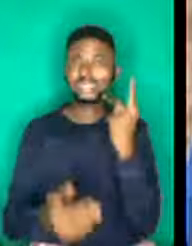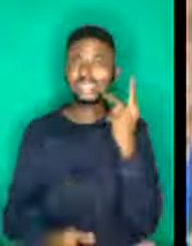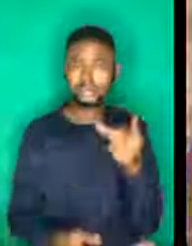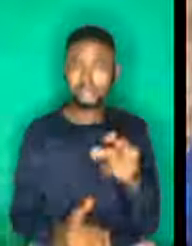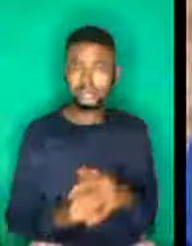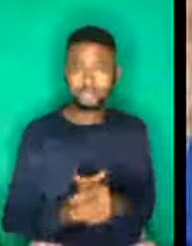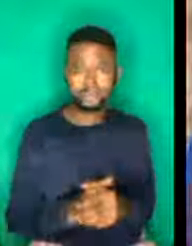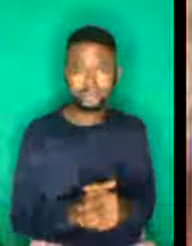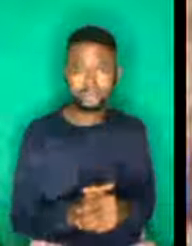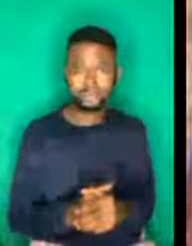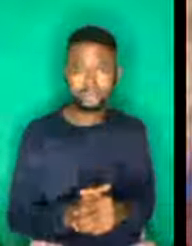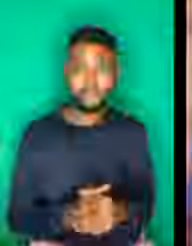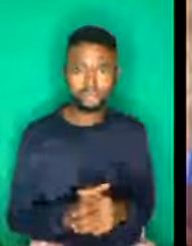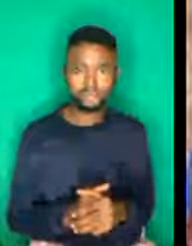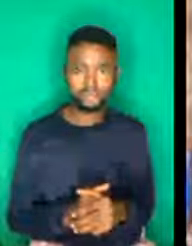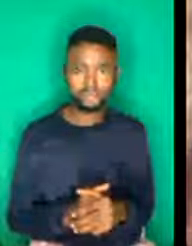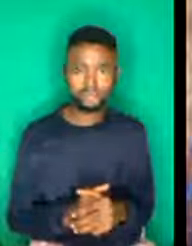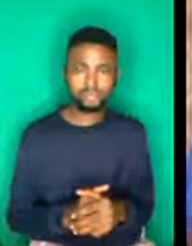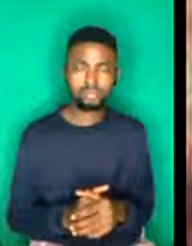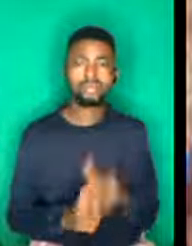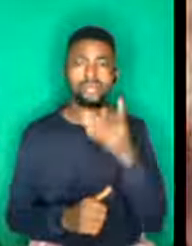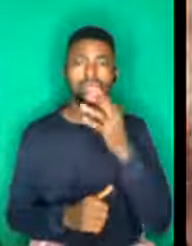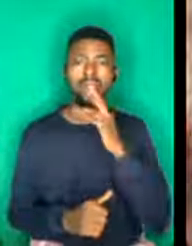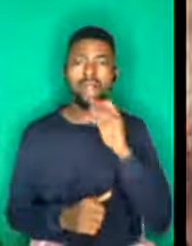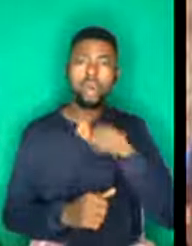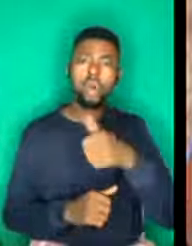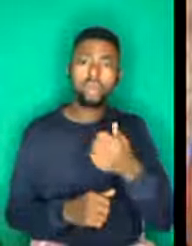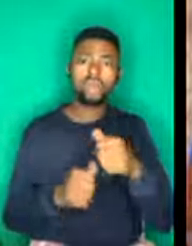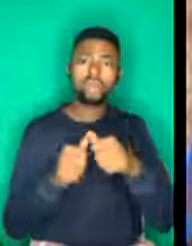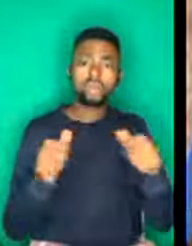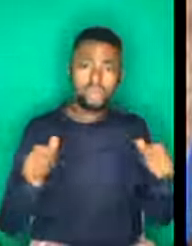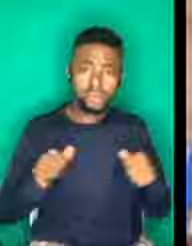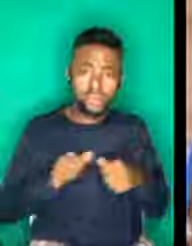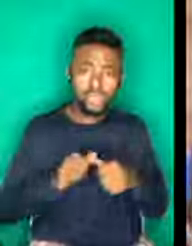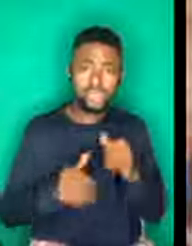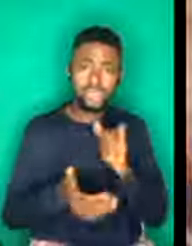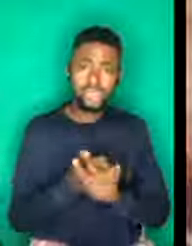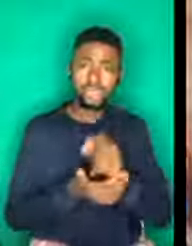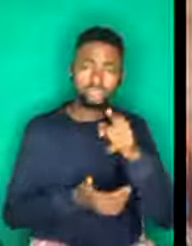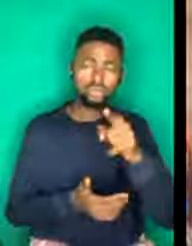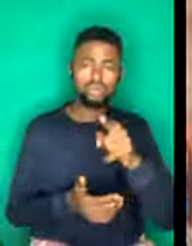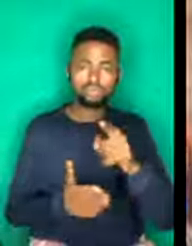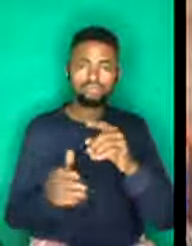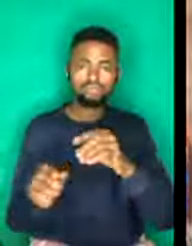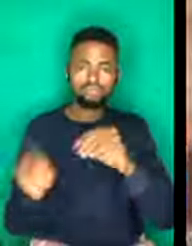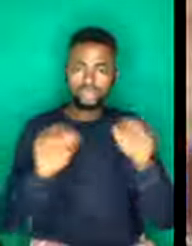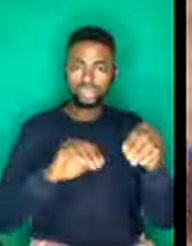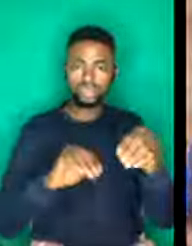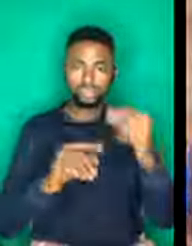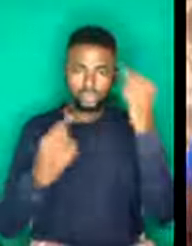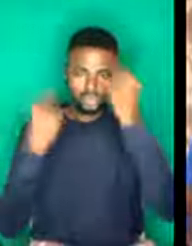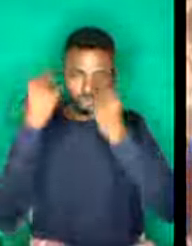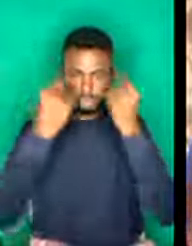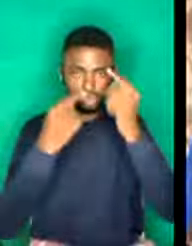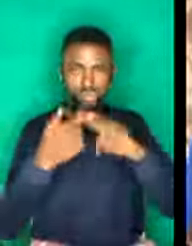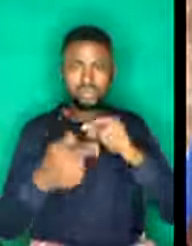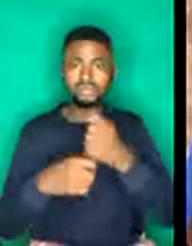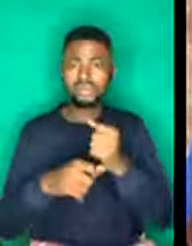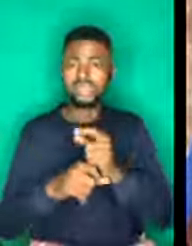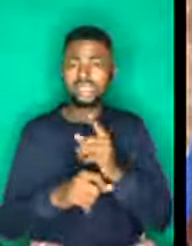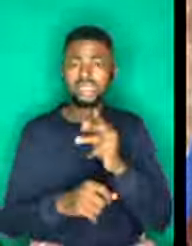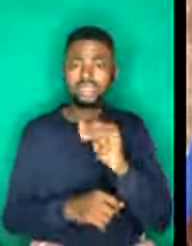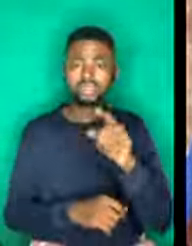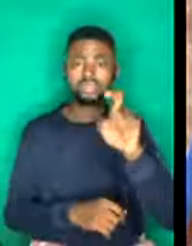the other aspects that you put into this to make them get it, you have to repeat a lot